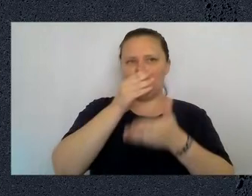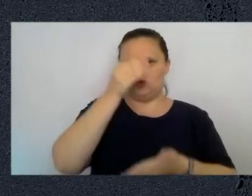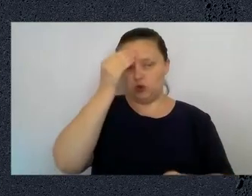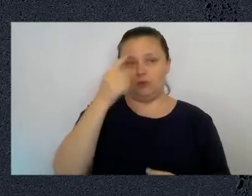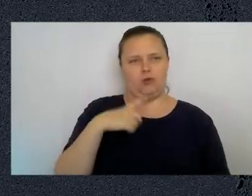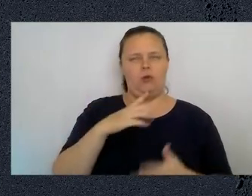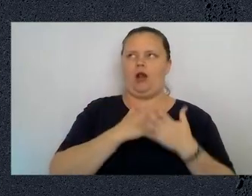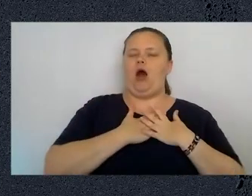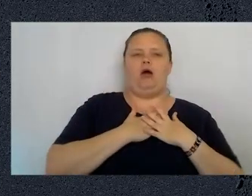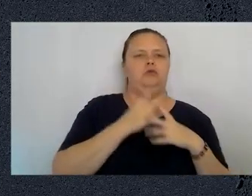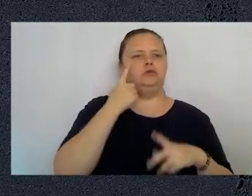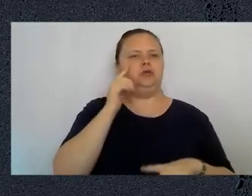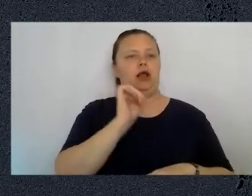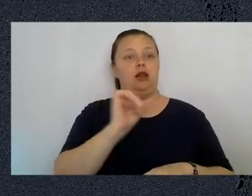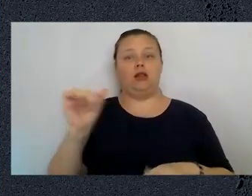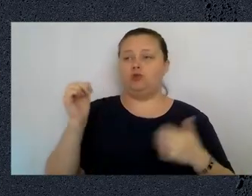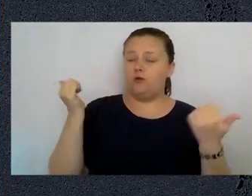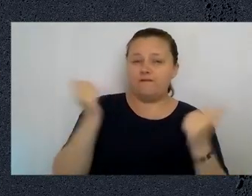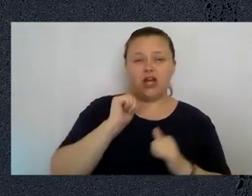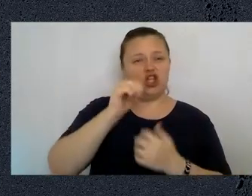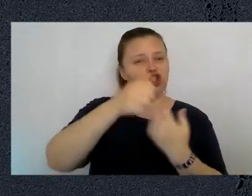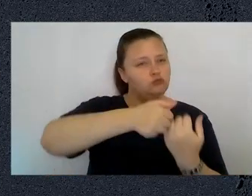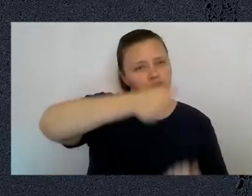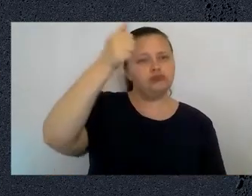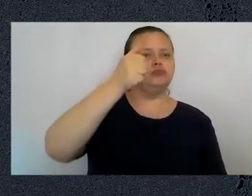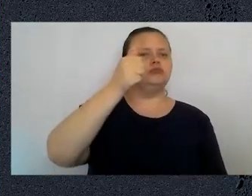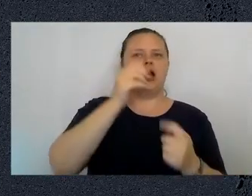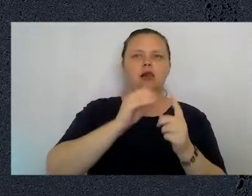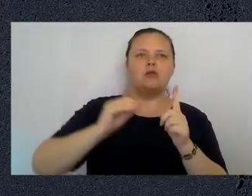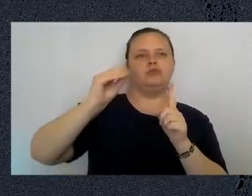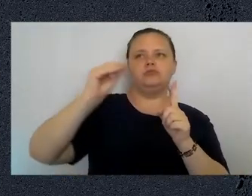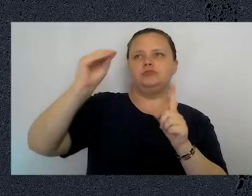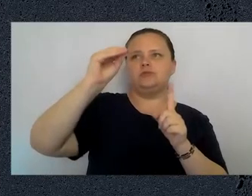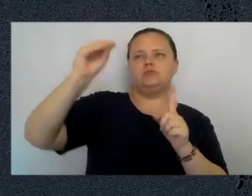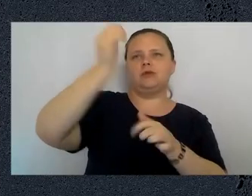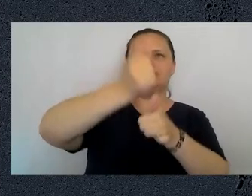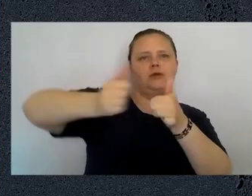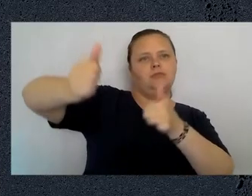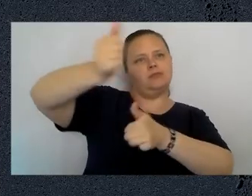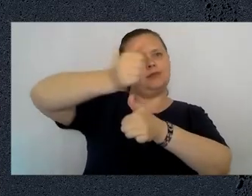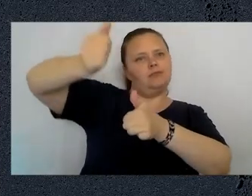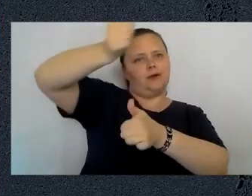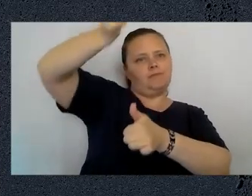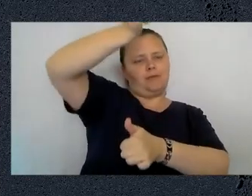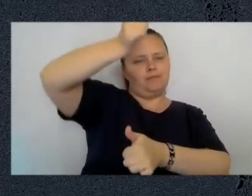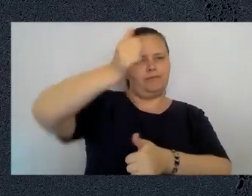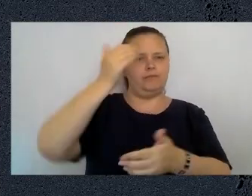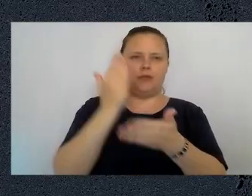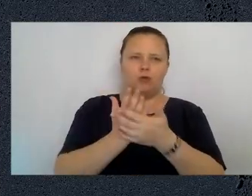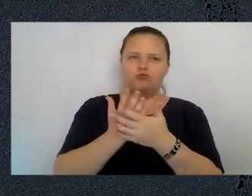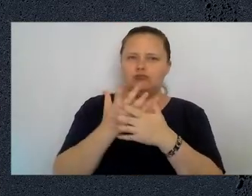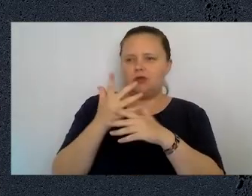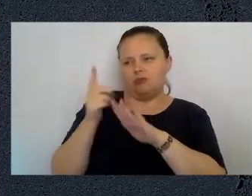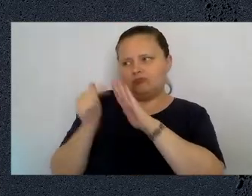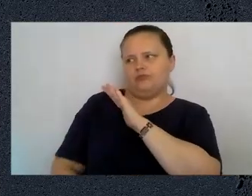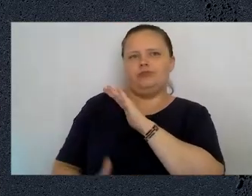love to see them complete their degrees and move up into leadership. And so that's something we're deeply immersed in, and